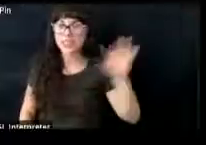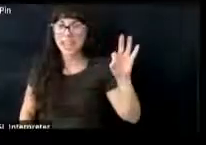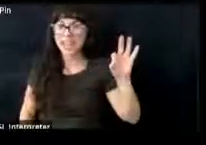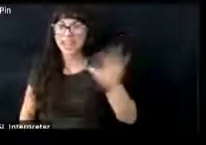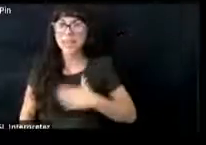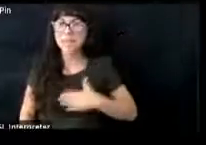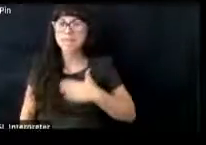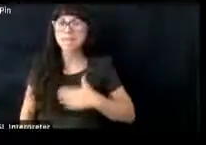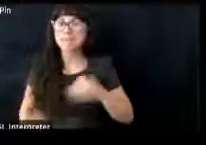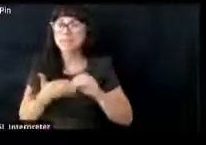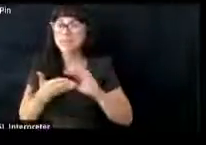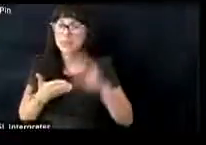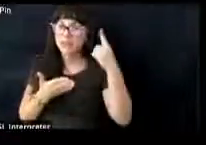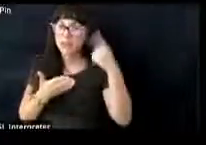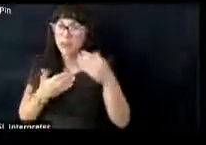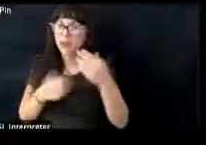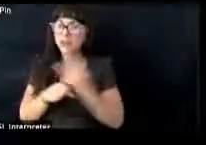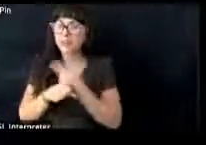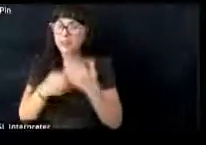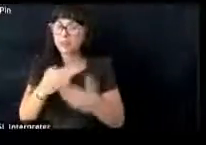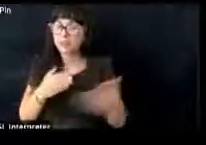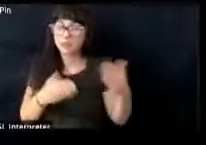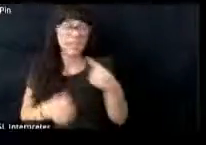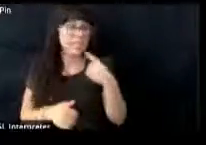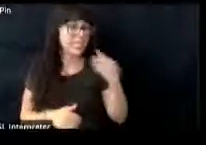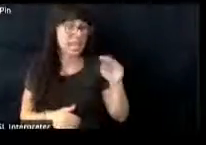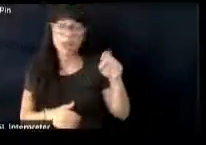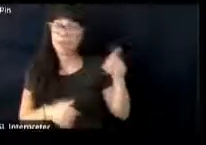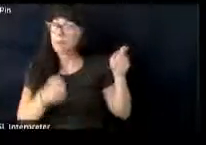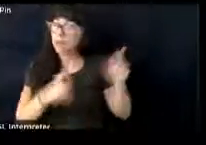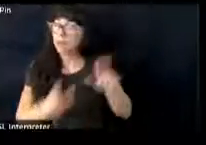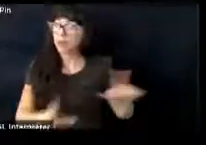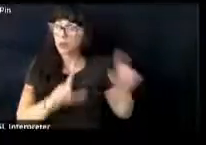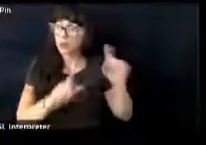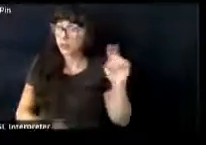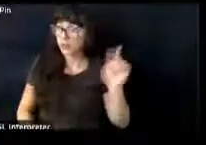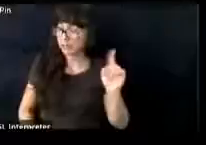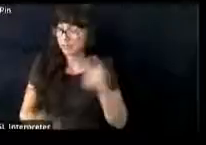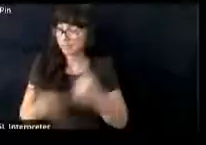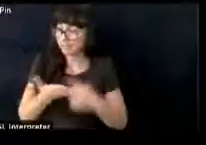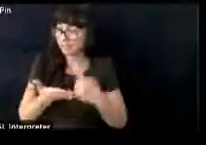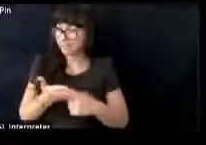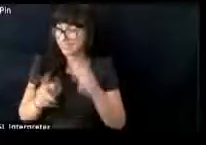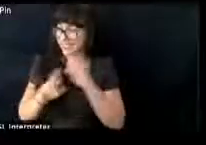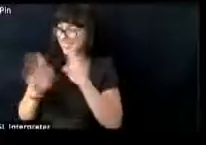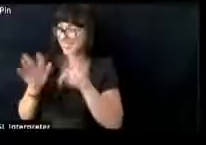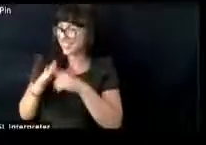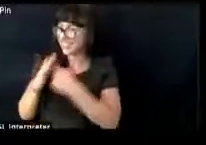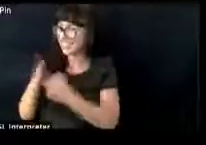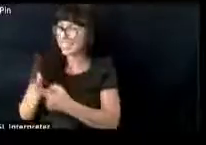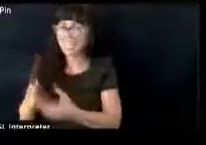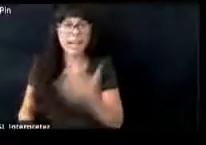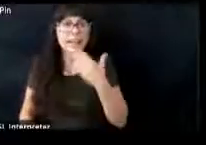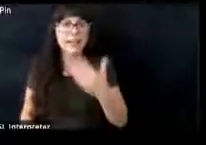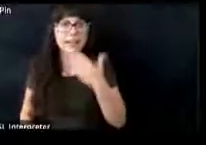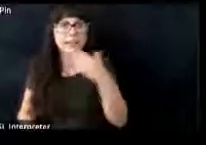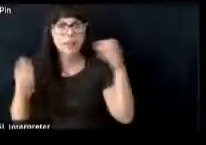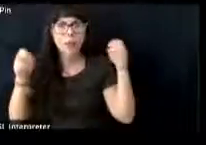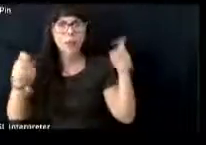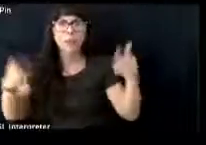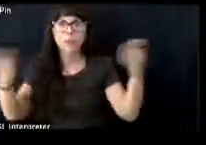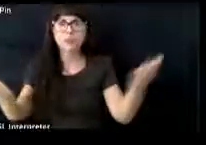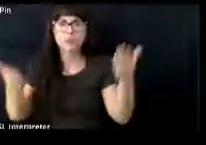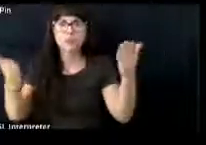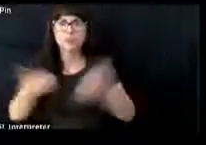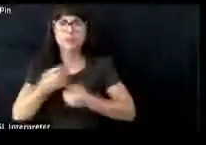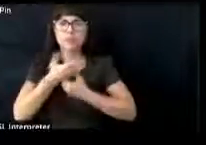reference. And if you'll please let the mapper know what area you would like to discuss today, the floor is yours. Thank you. Thank you for the opportunity to give